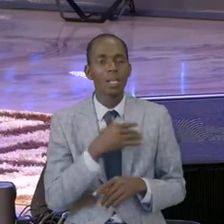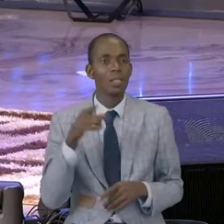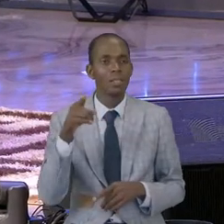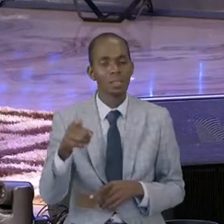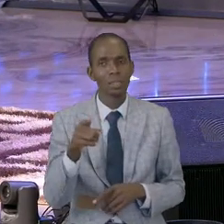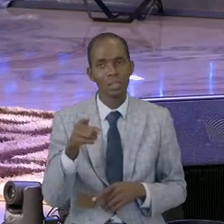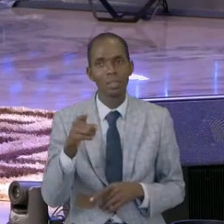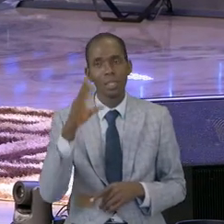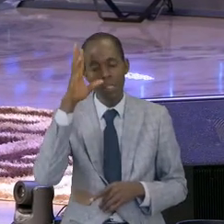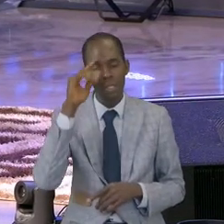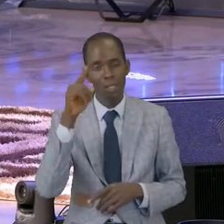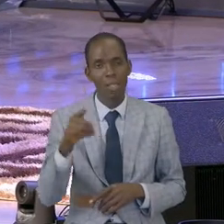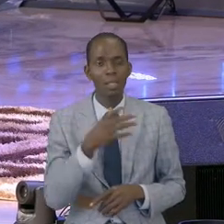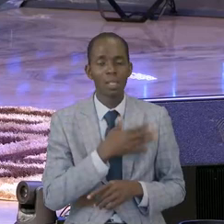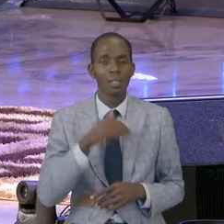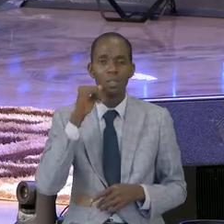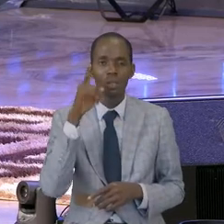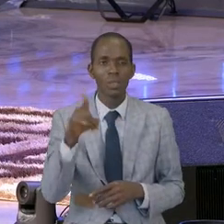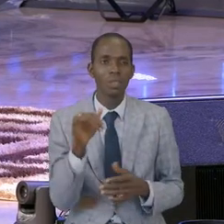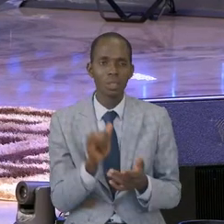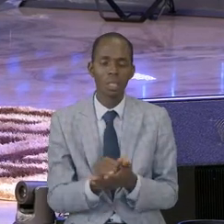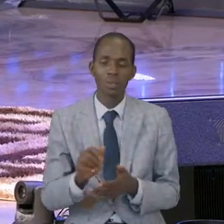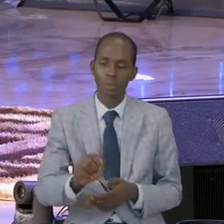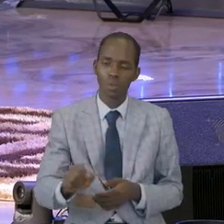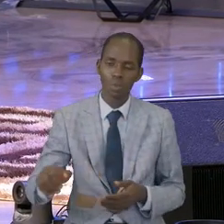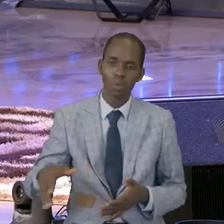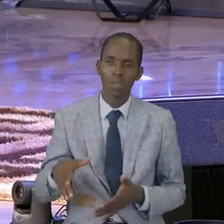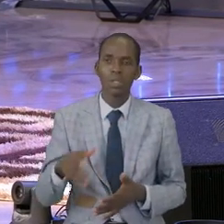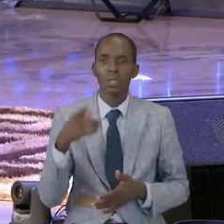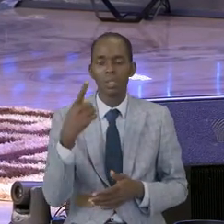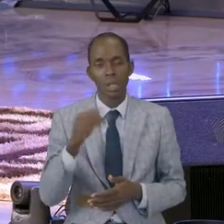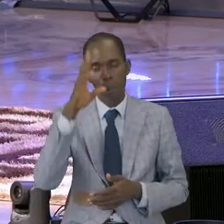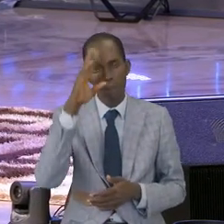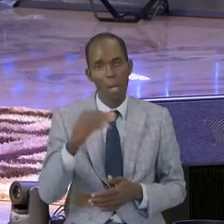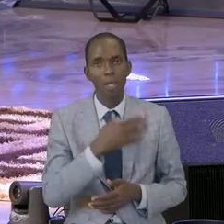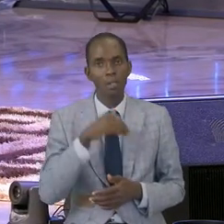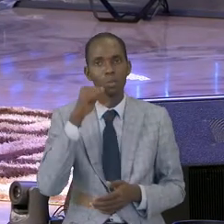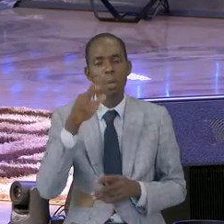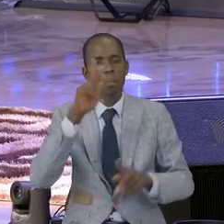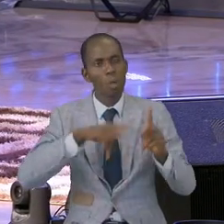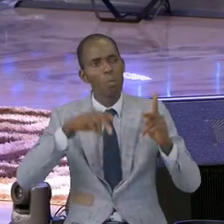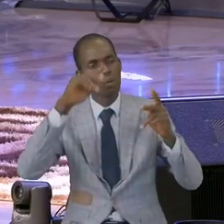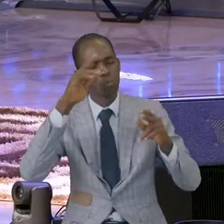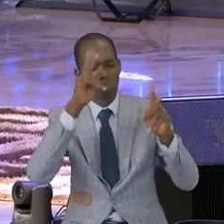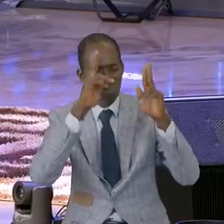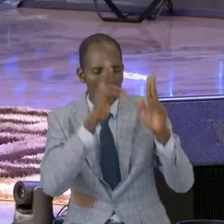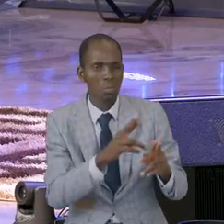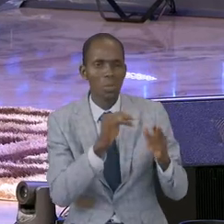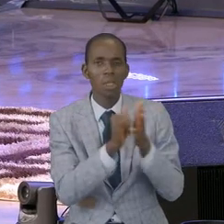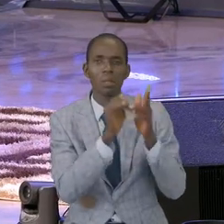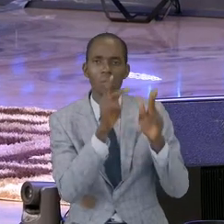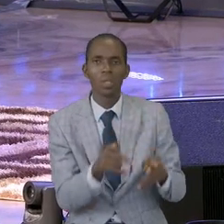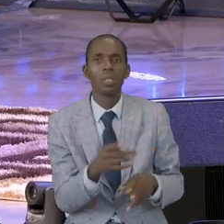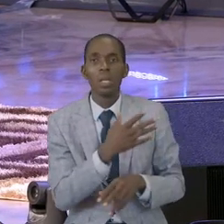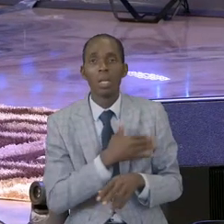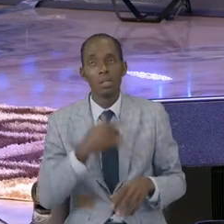she that soweth, the man, the woman, people respect him, people respect her, and they